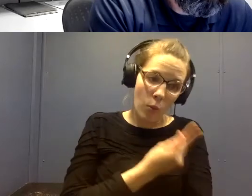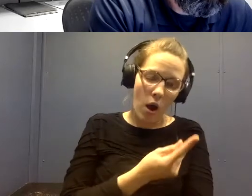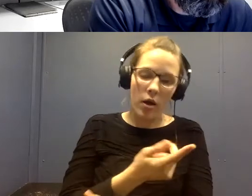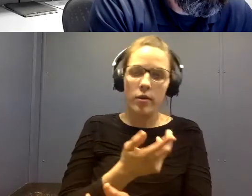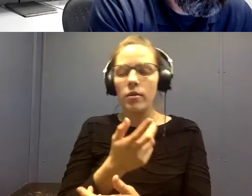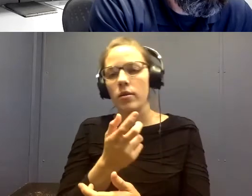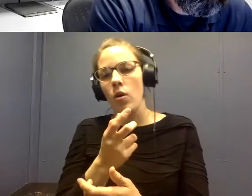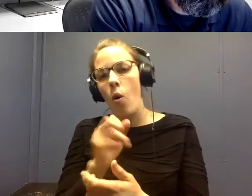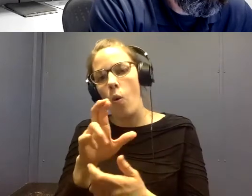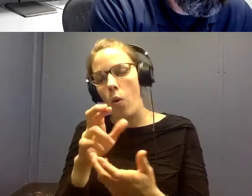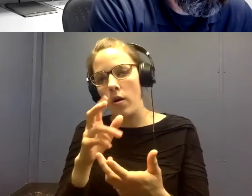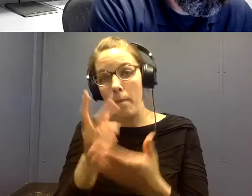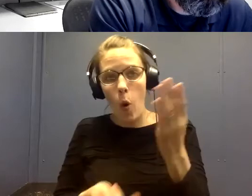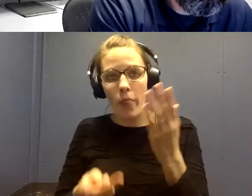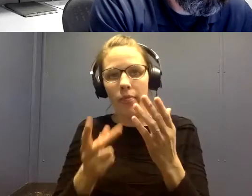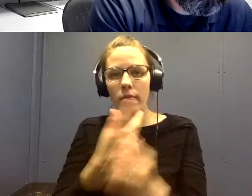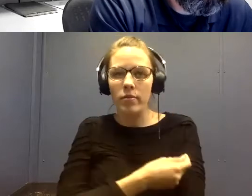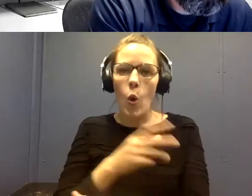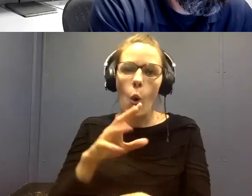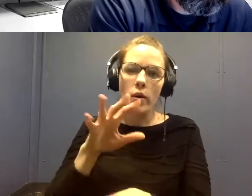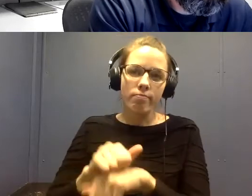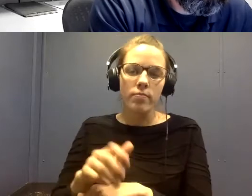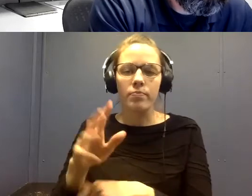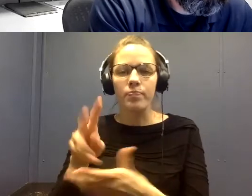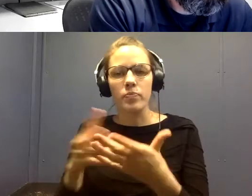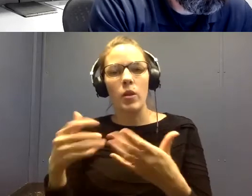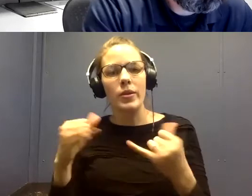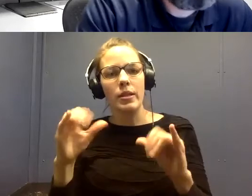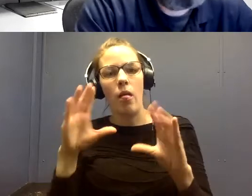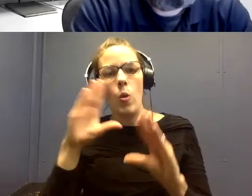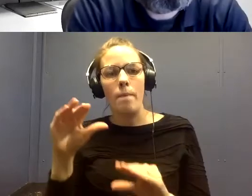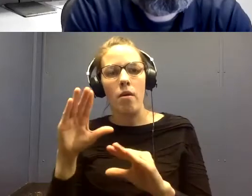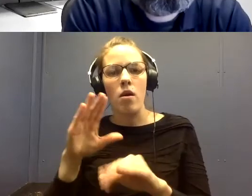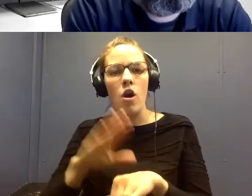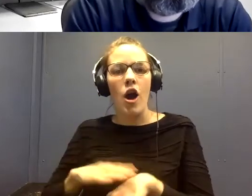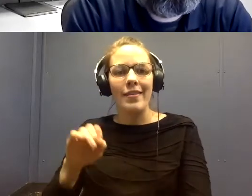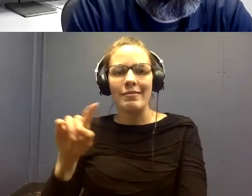or their first appointment is scheduled. We still hope to have an on-site event,